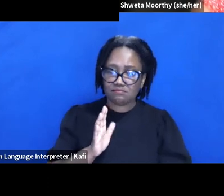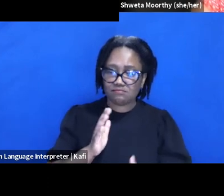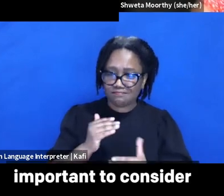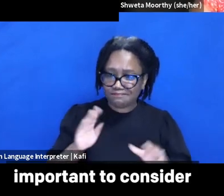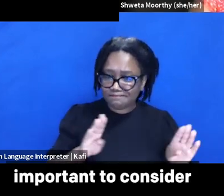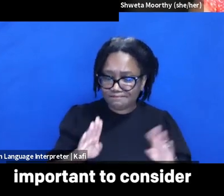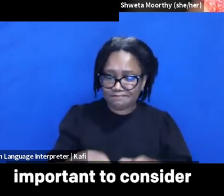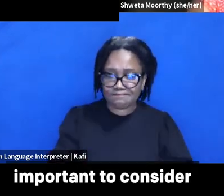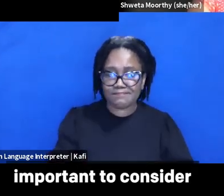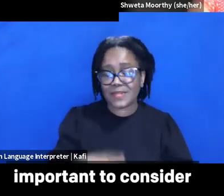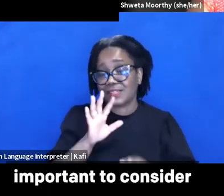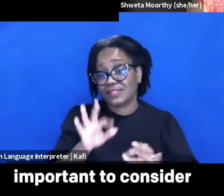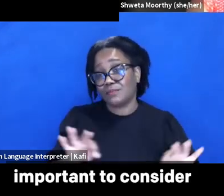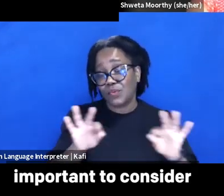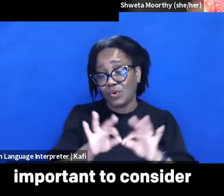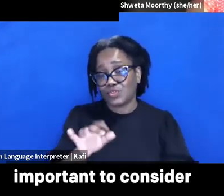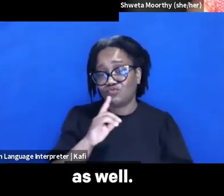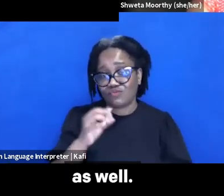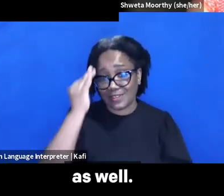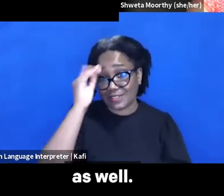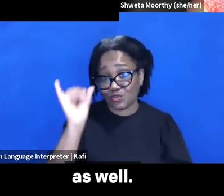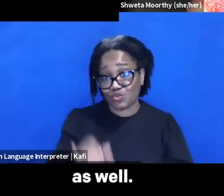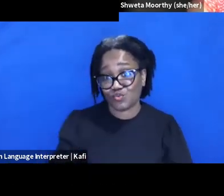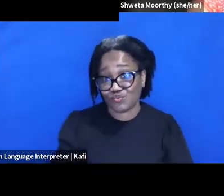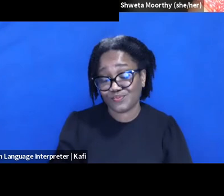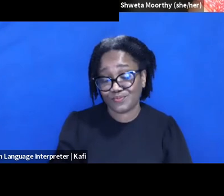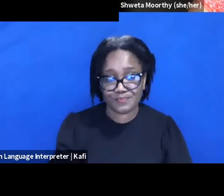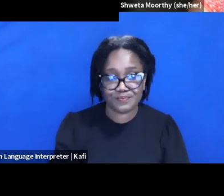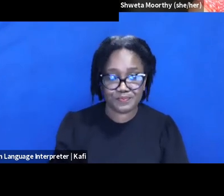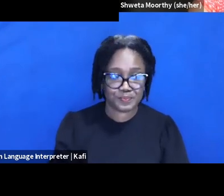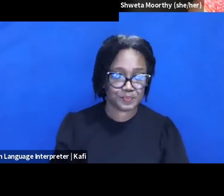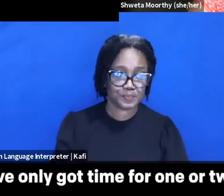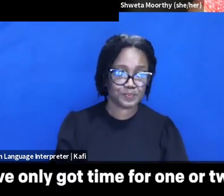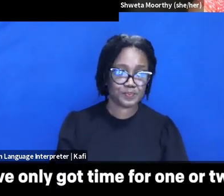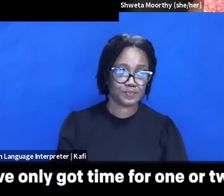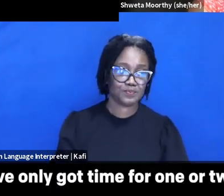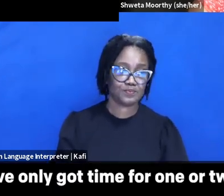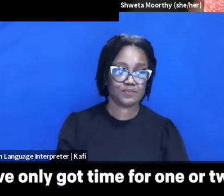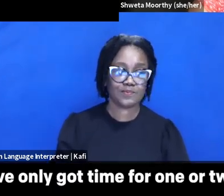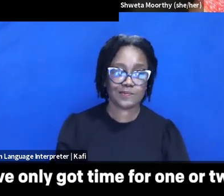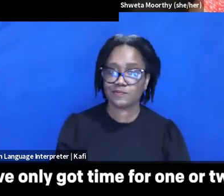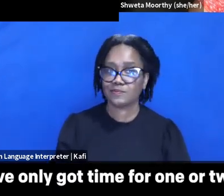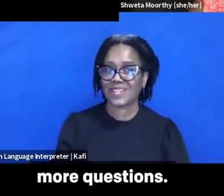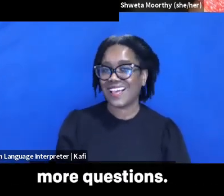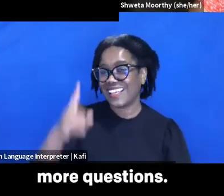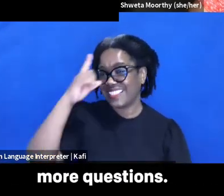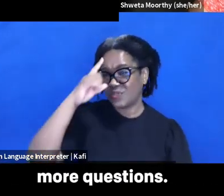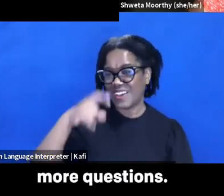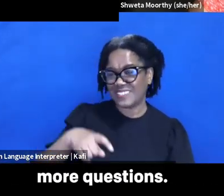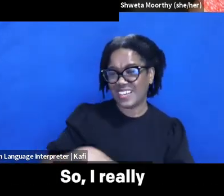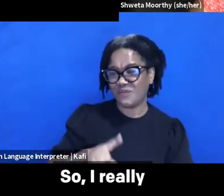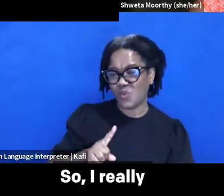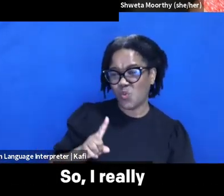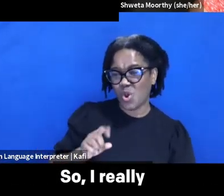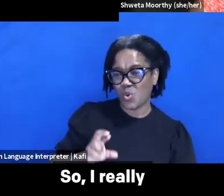Important to consider as well. We've only got time for, I think, one or two more questions. One So I'm going to